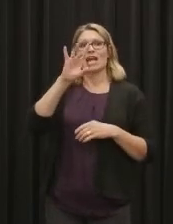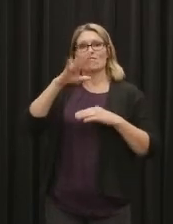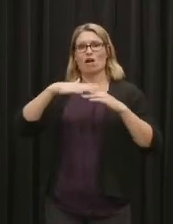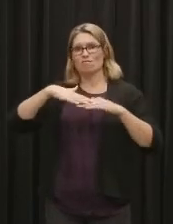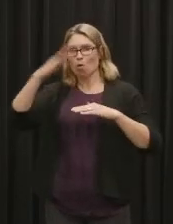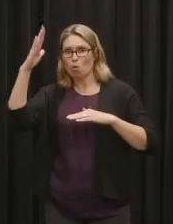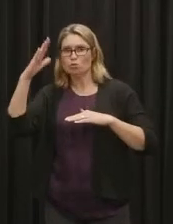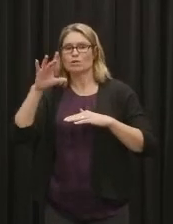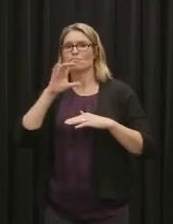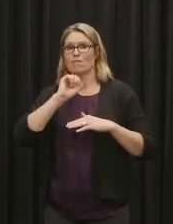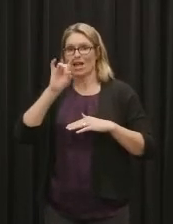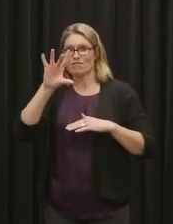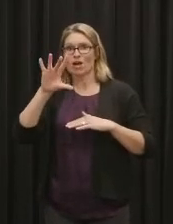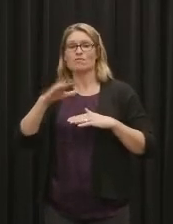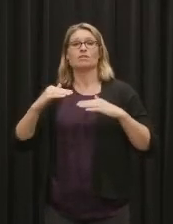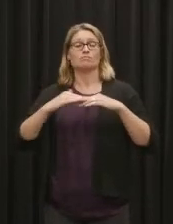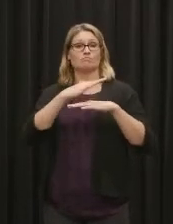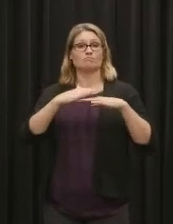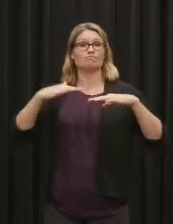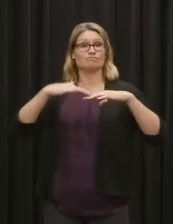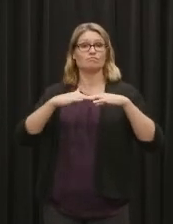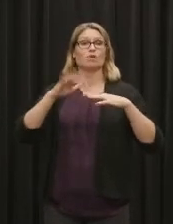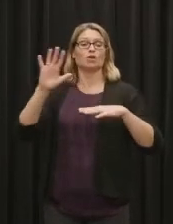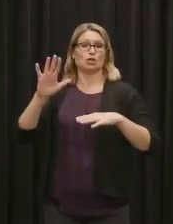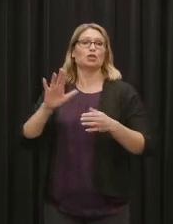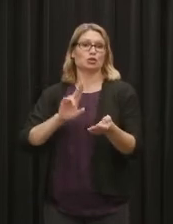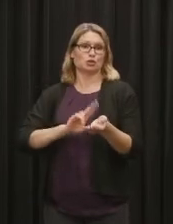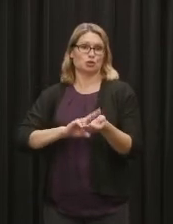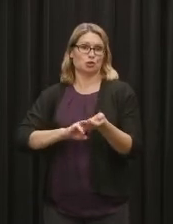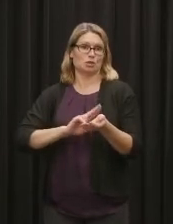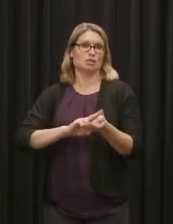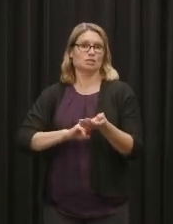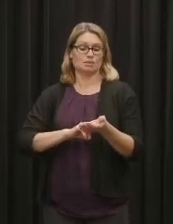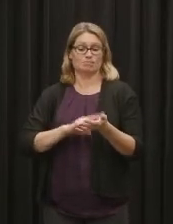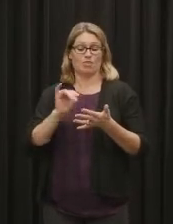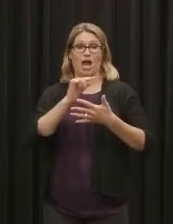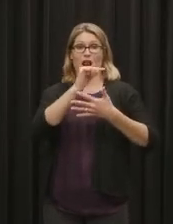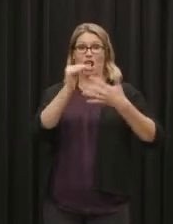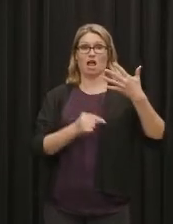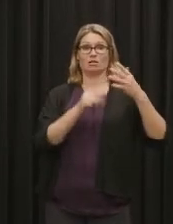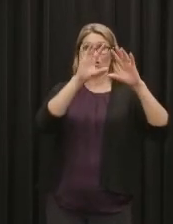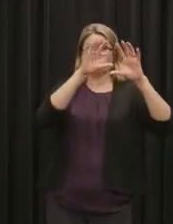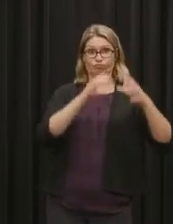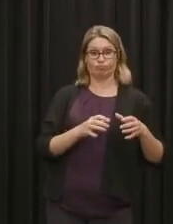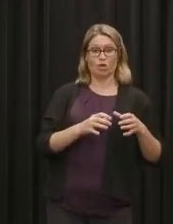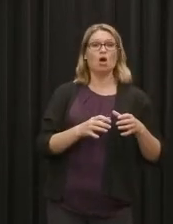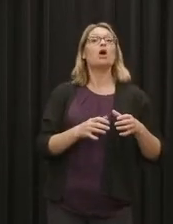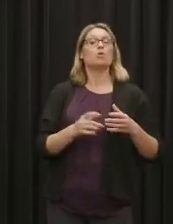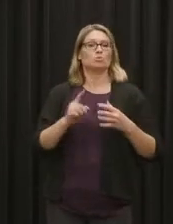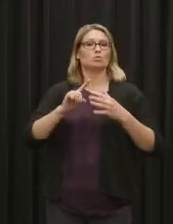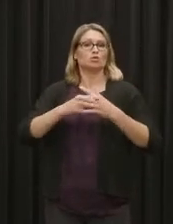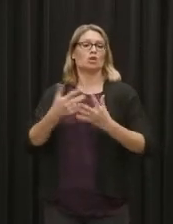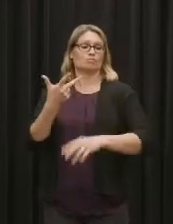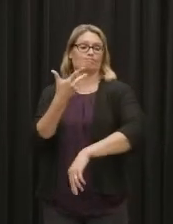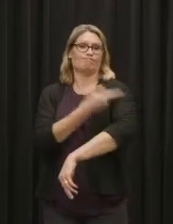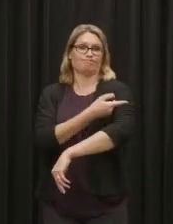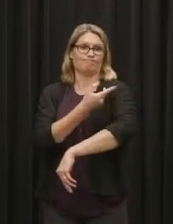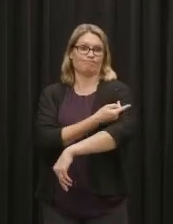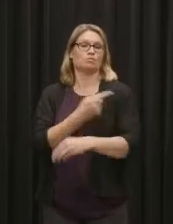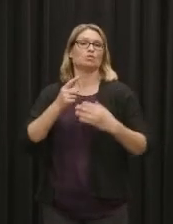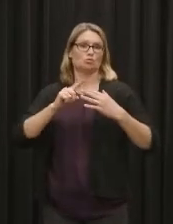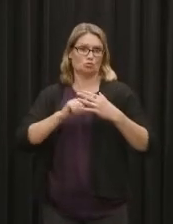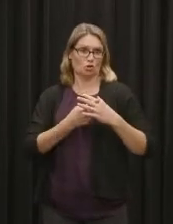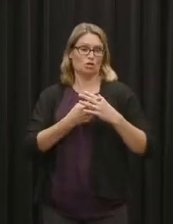older, and First Nations nurses. This distribution plan will be carried out under the capable